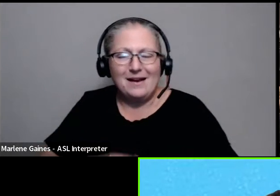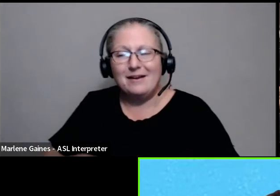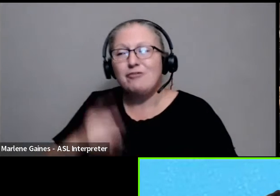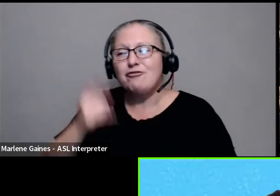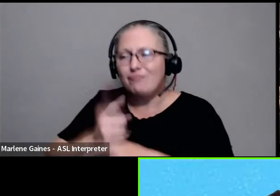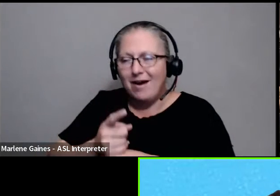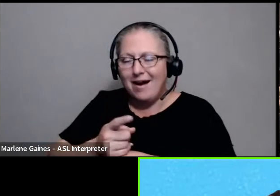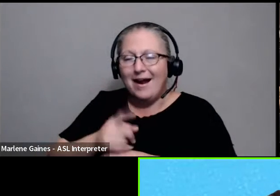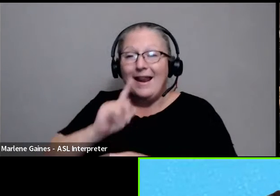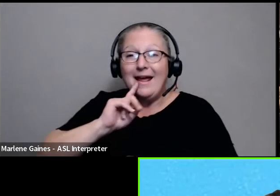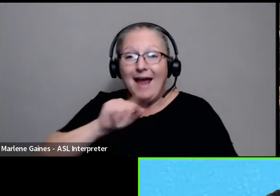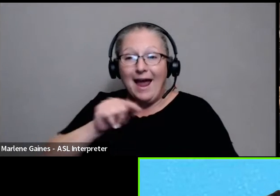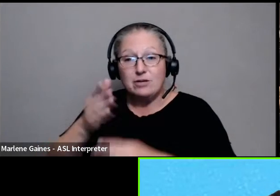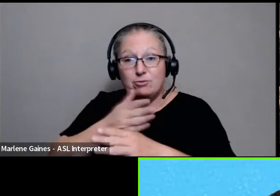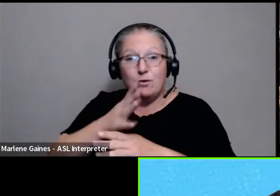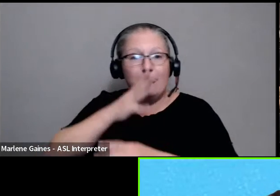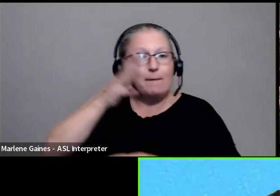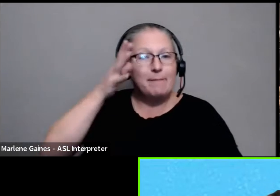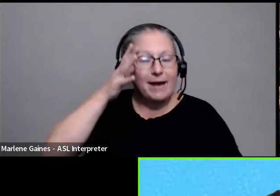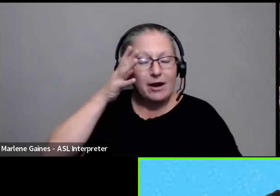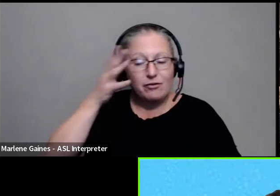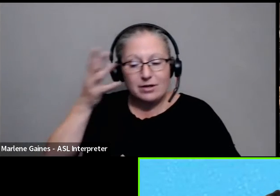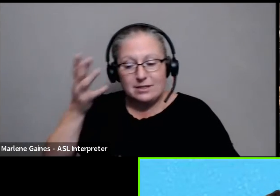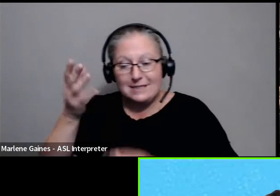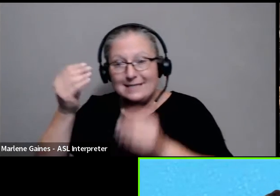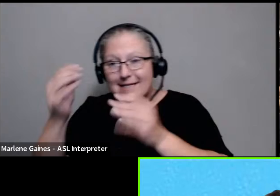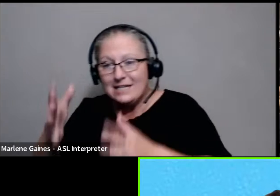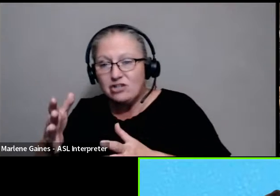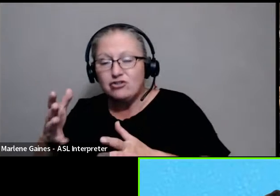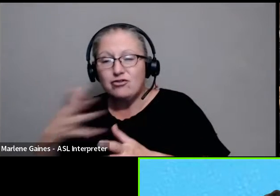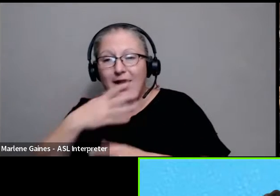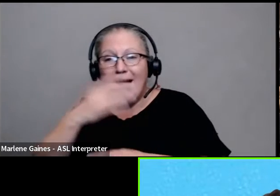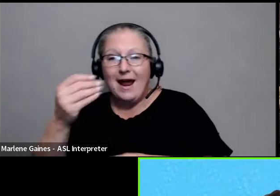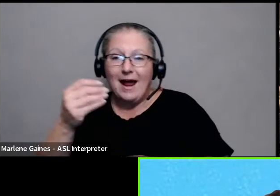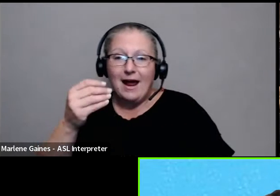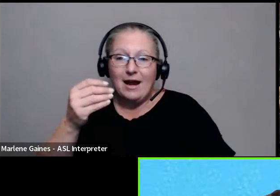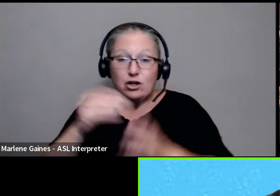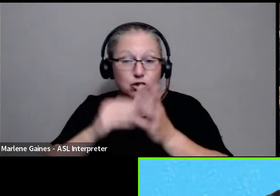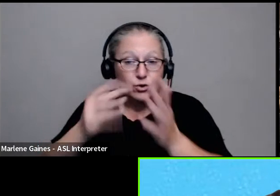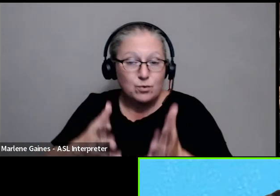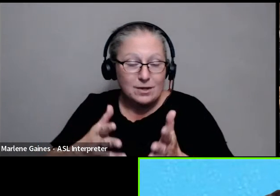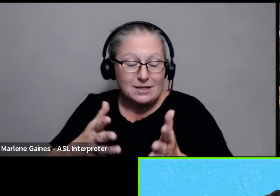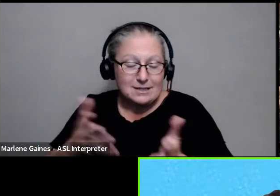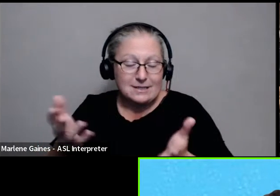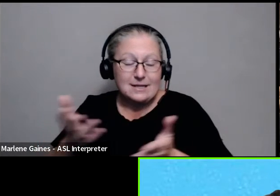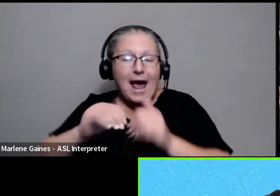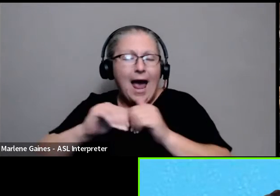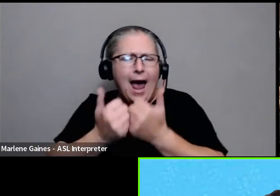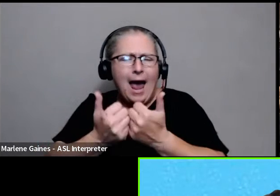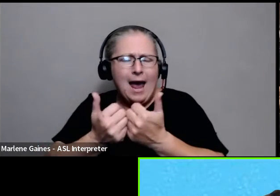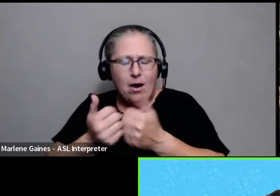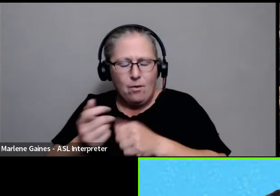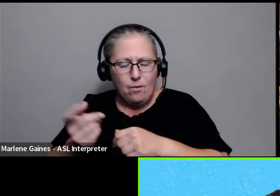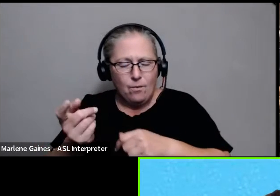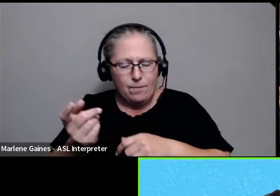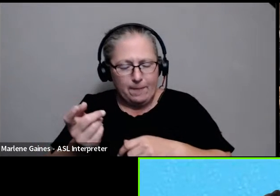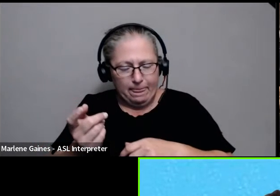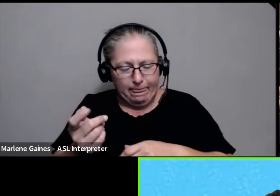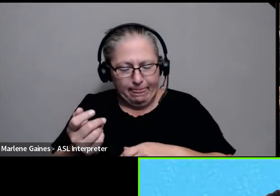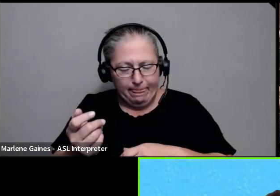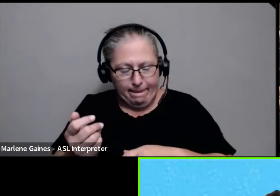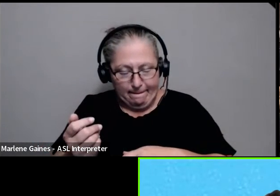answers between the parents, the teachers, and then the students, how do all of